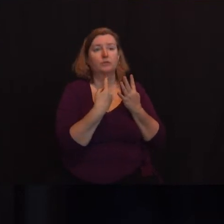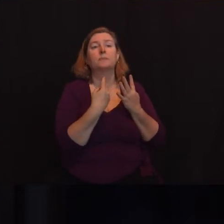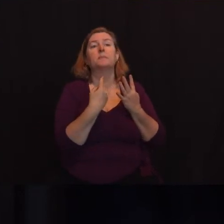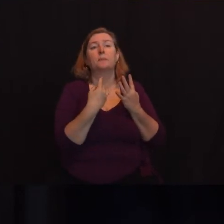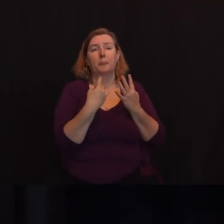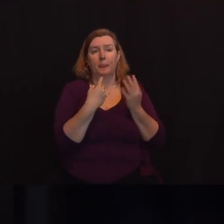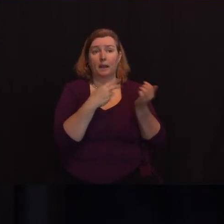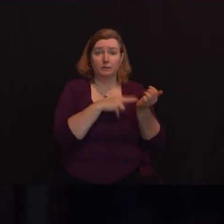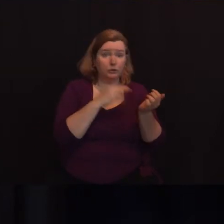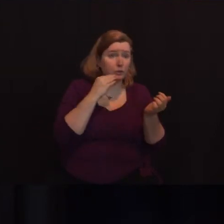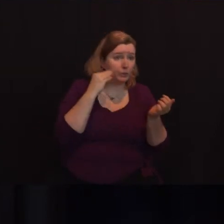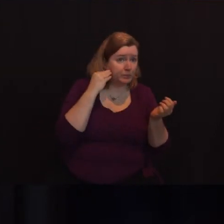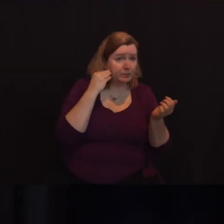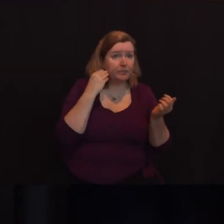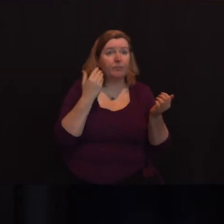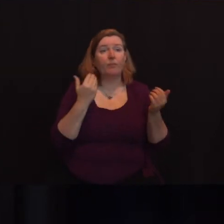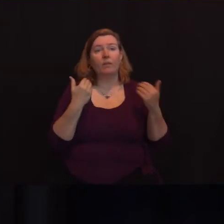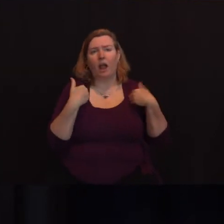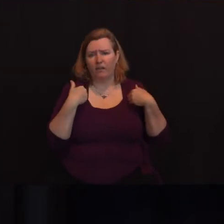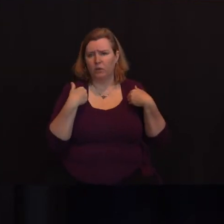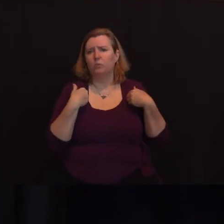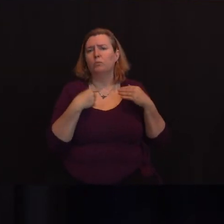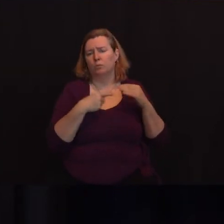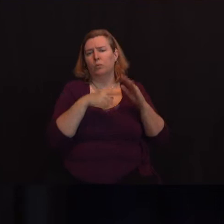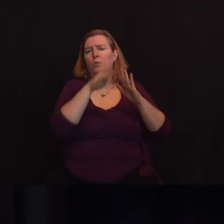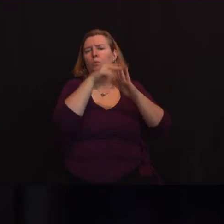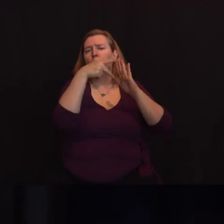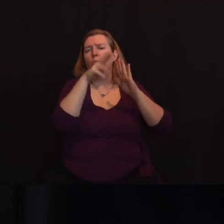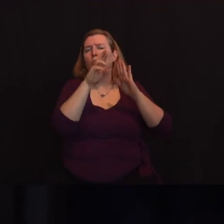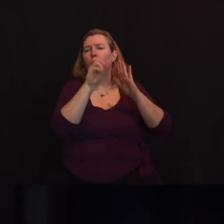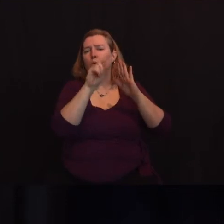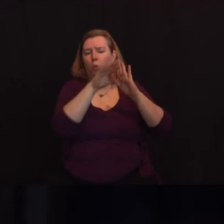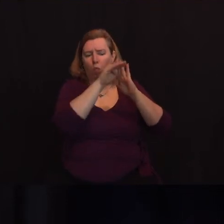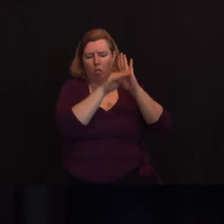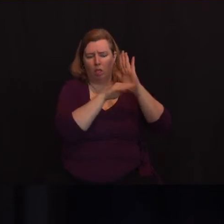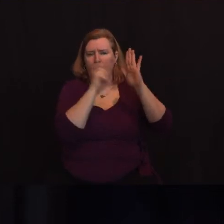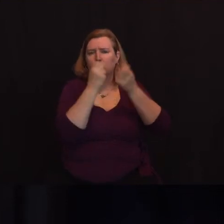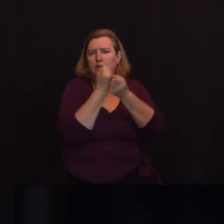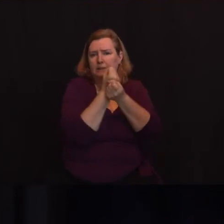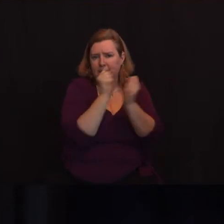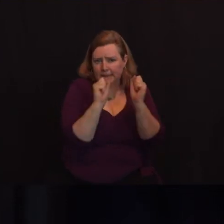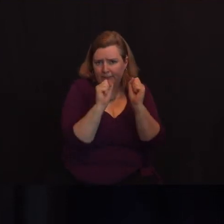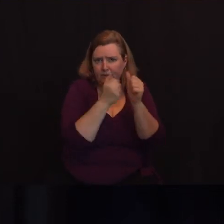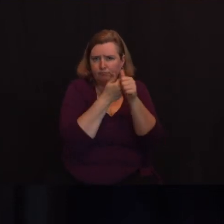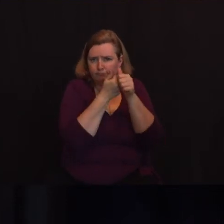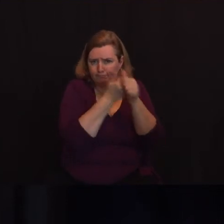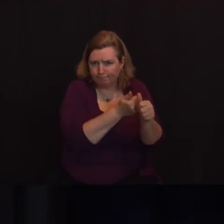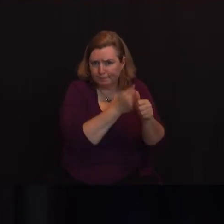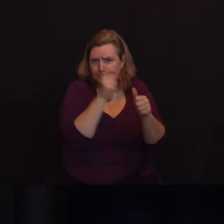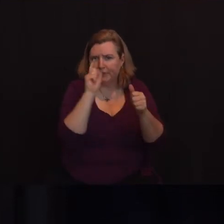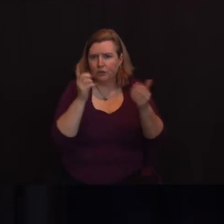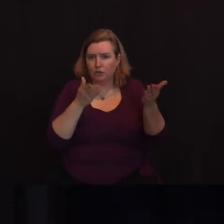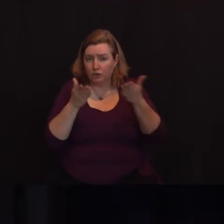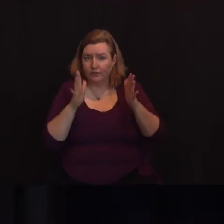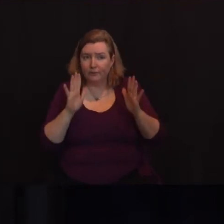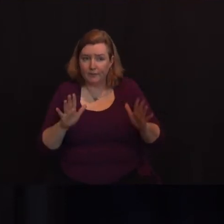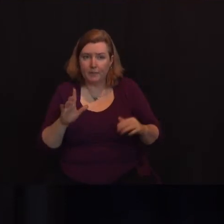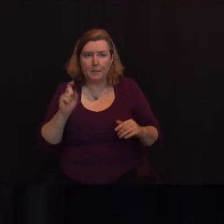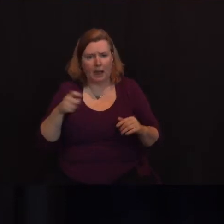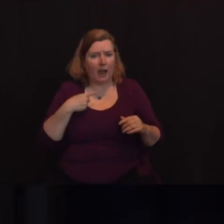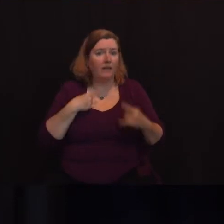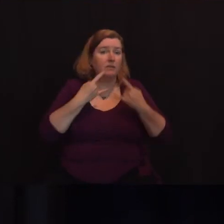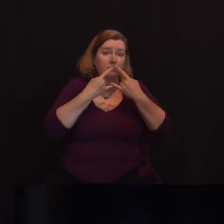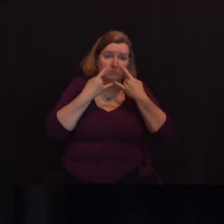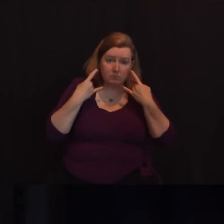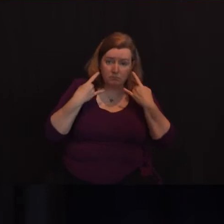delivered safely, which must include infection prevention and control precautions, physical